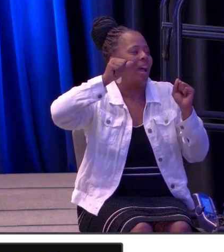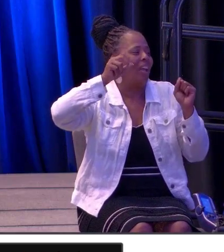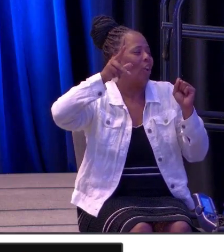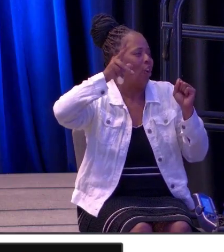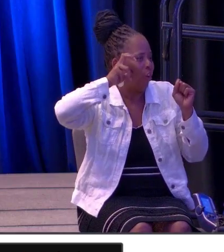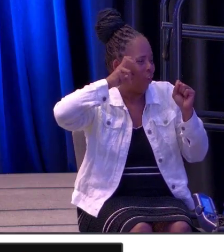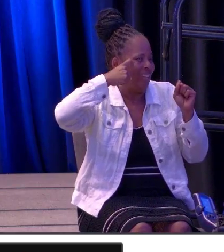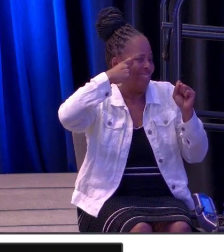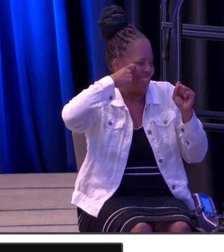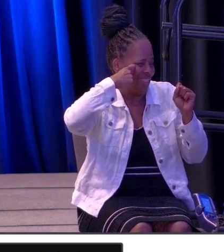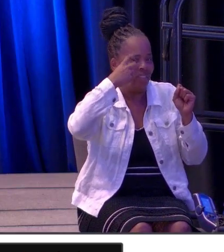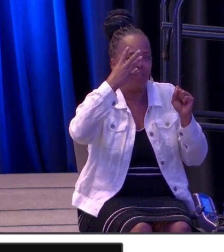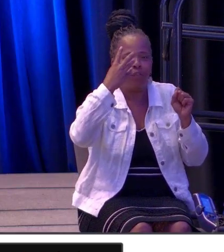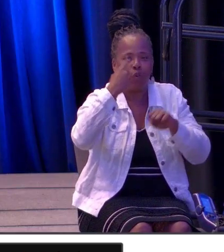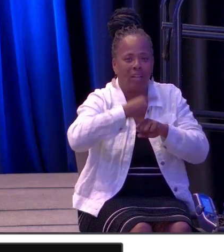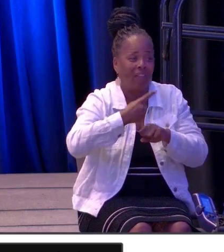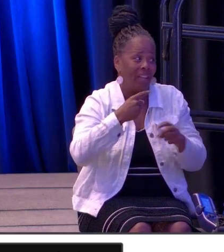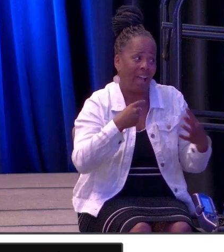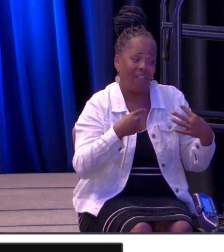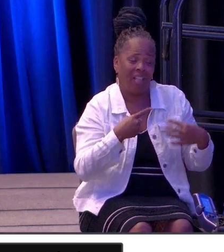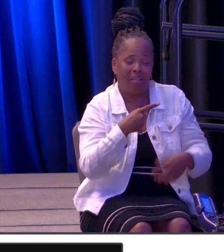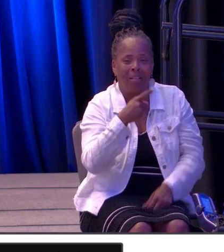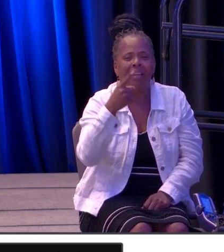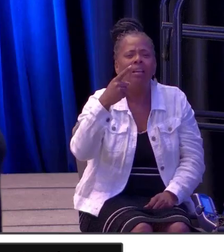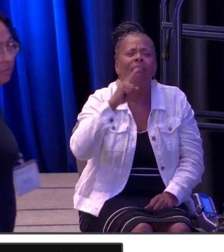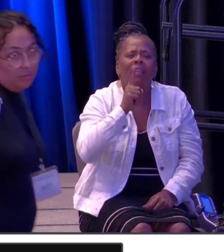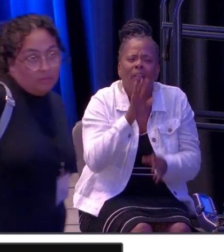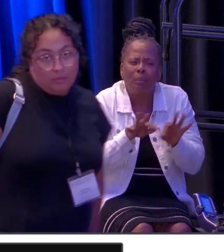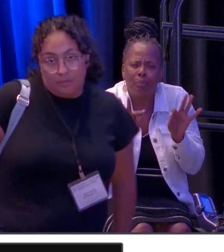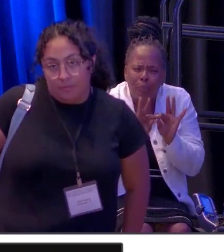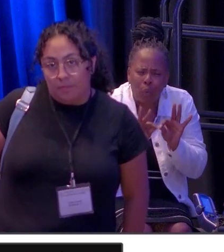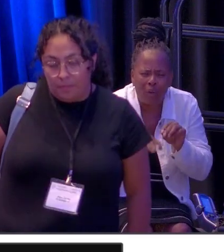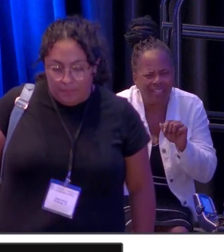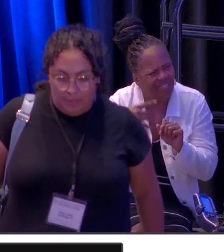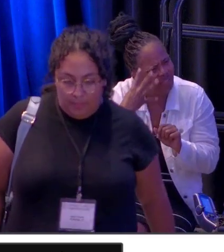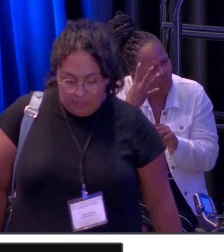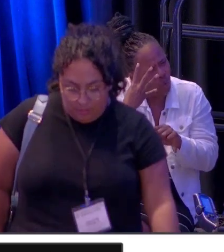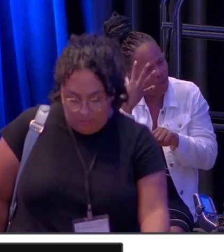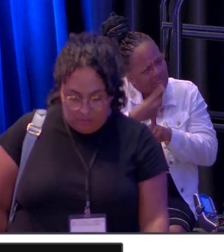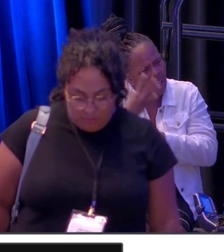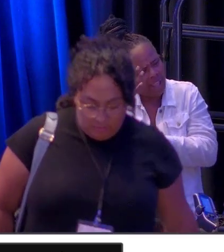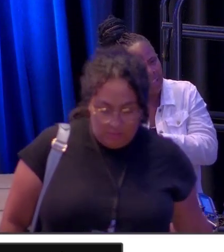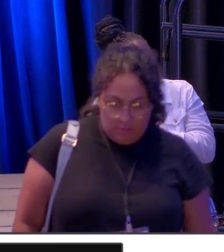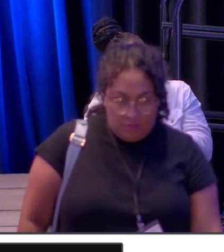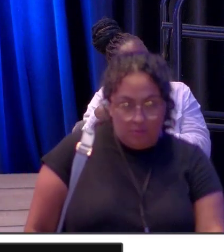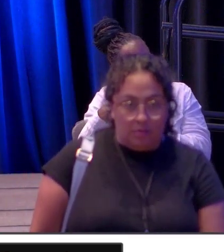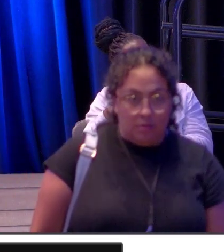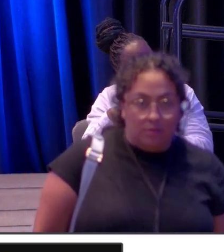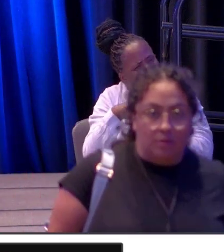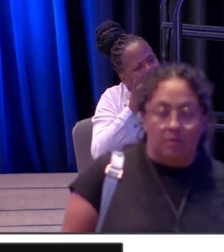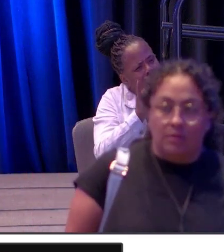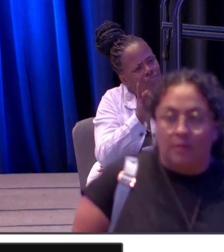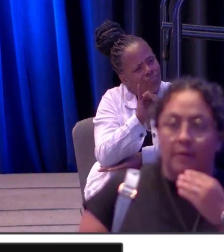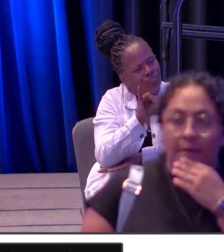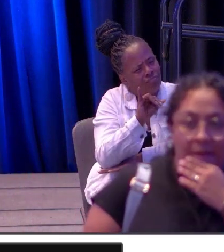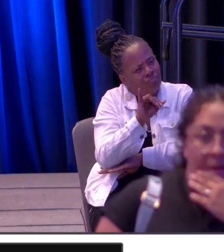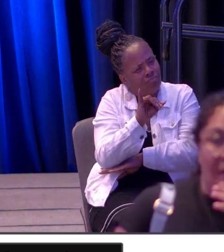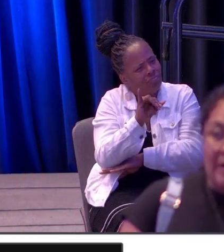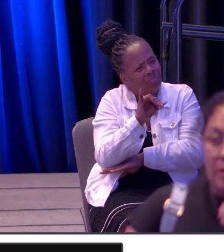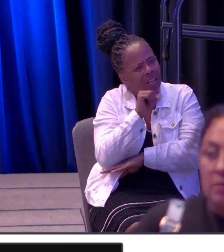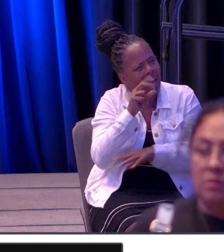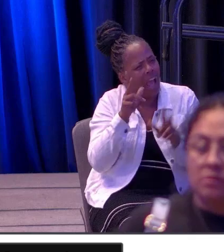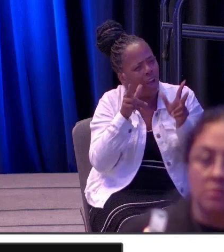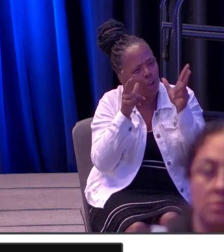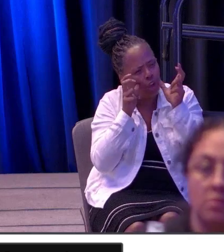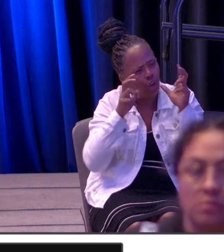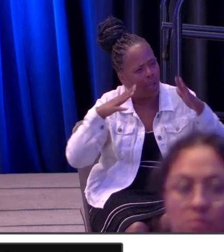days that I think is very important. I think there's a whole group of people we're leaving out